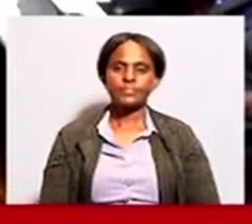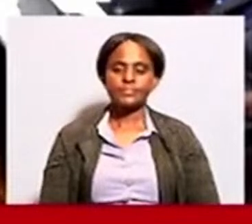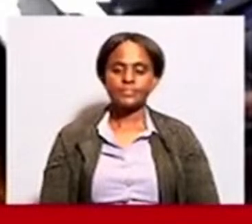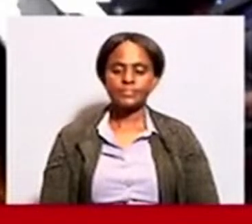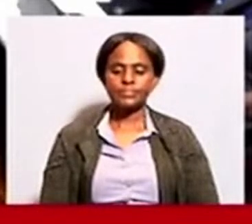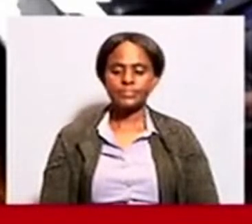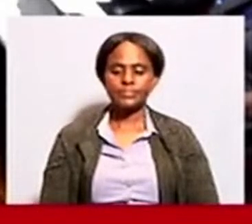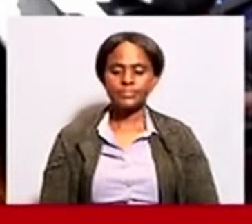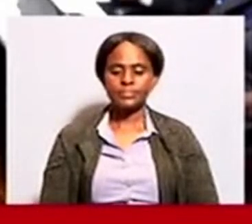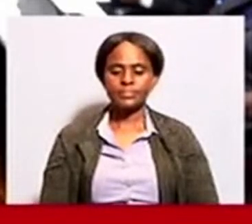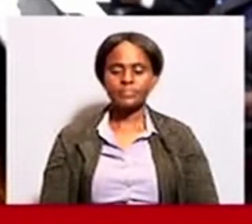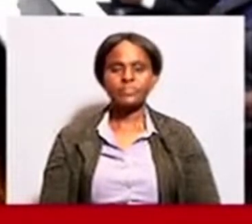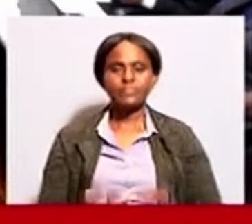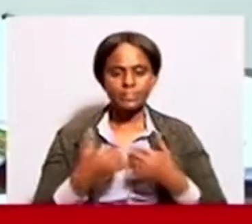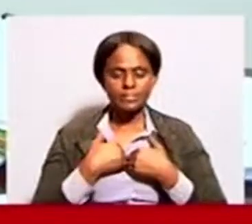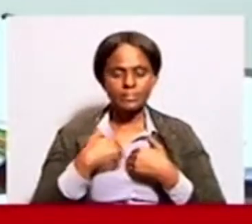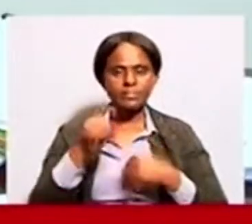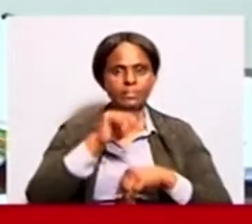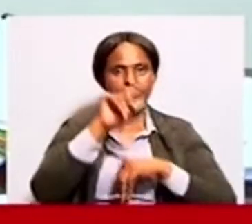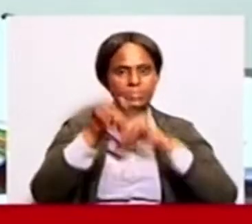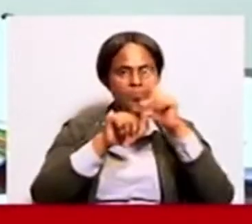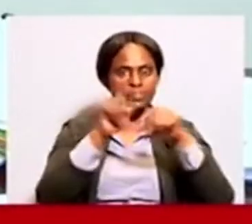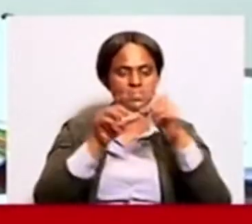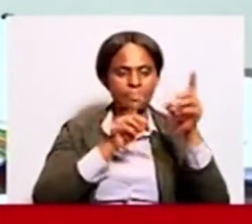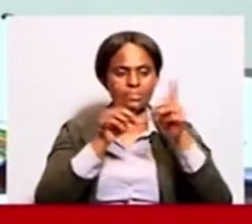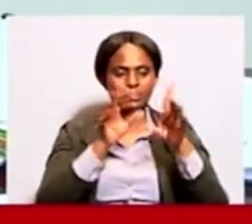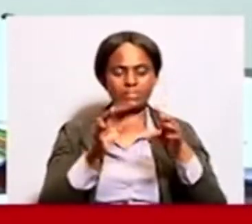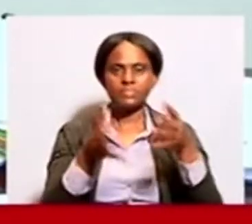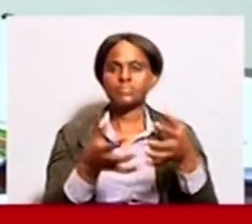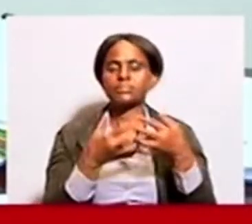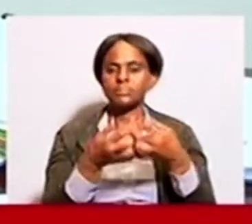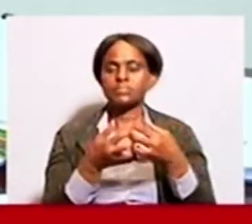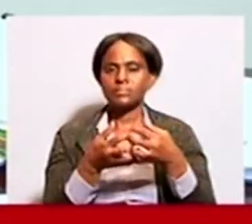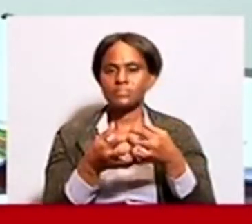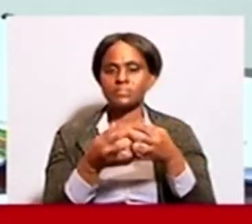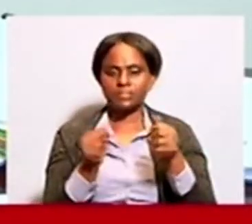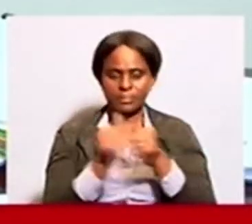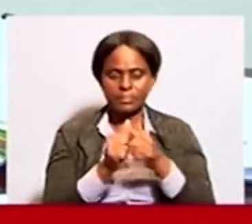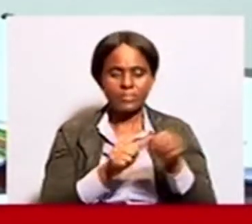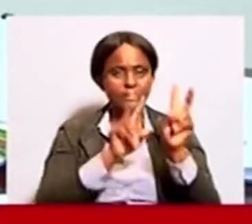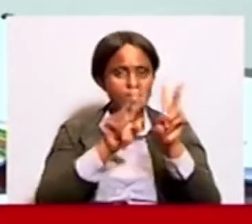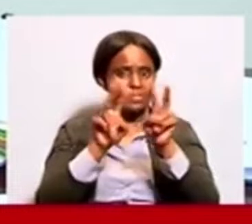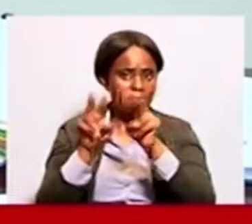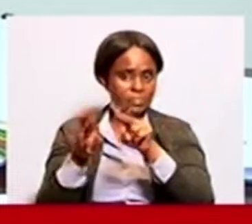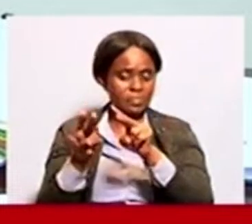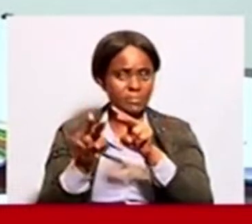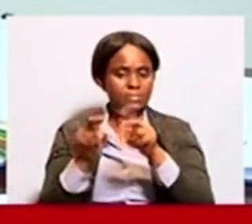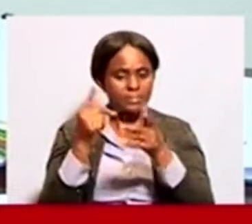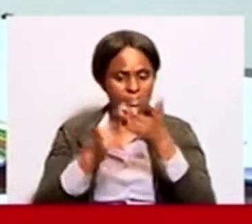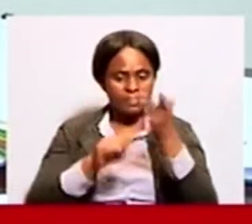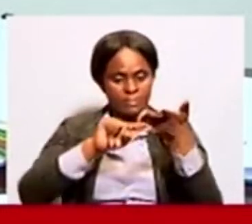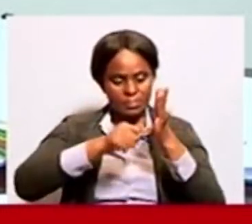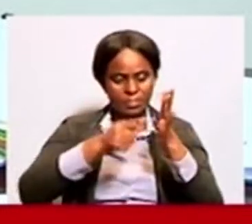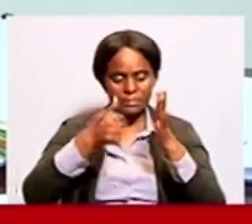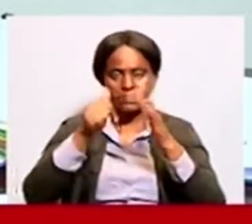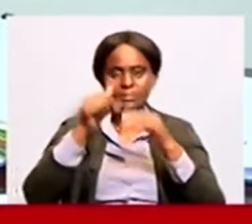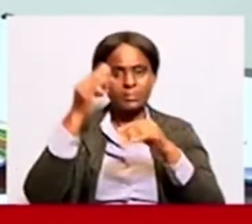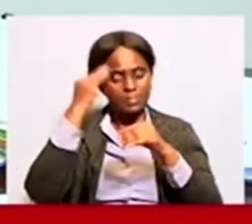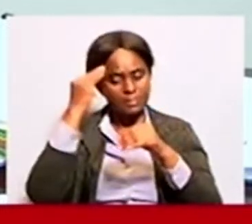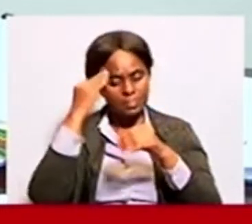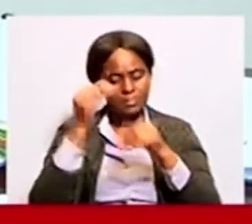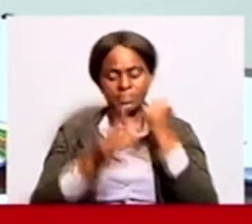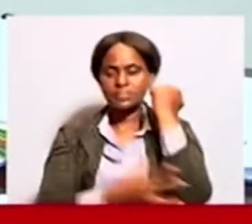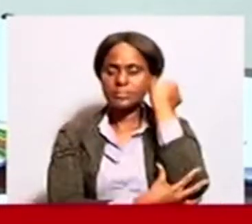Yes, there are questions to the direct engineering. In terms of monitoring, at what point did you discover the